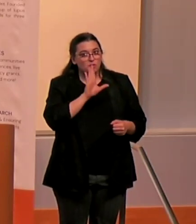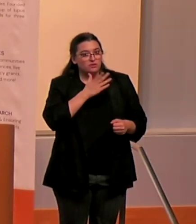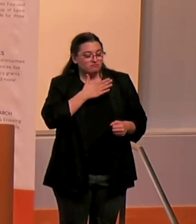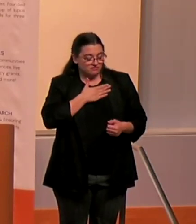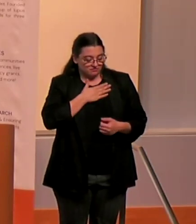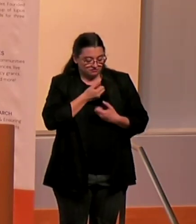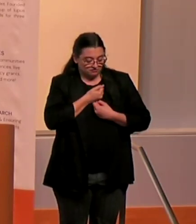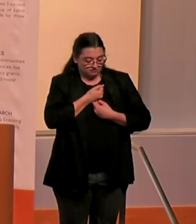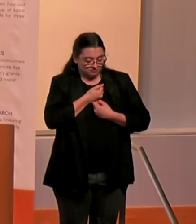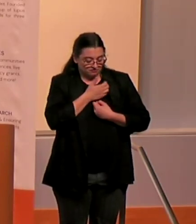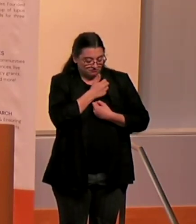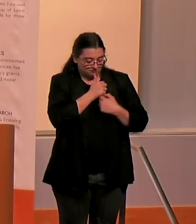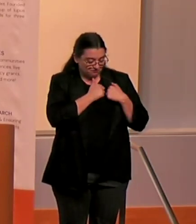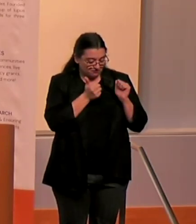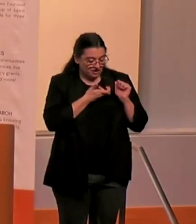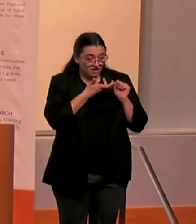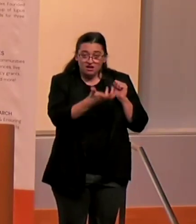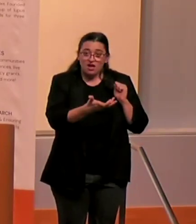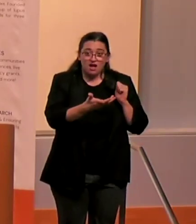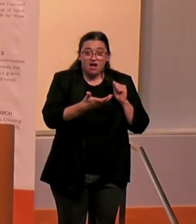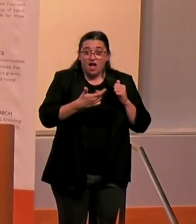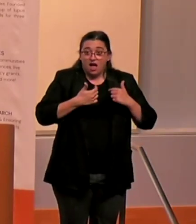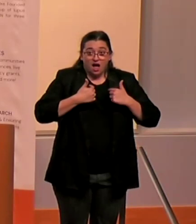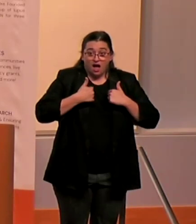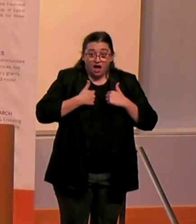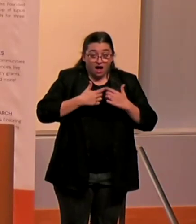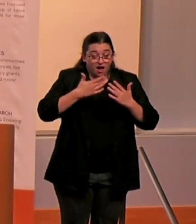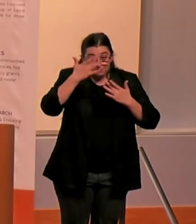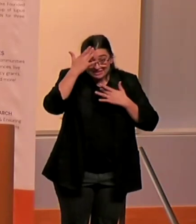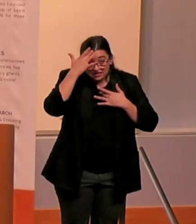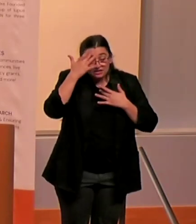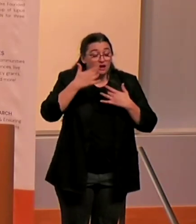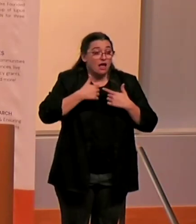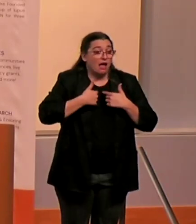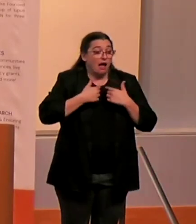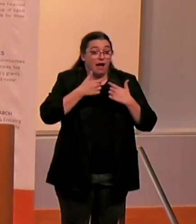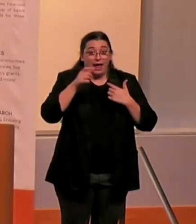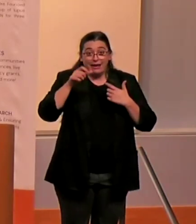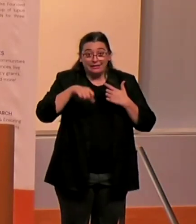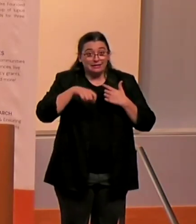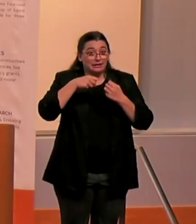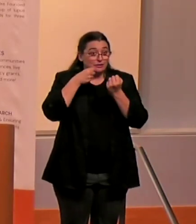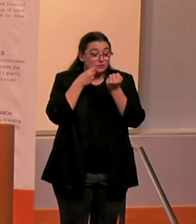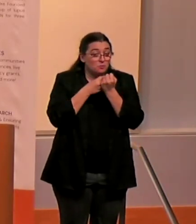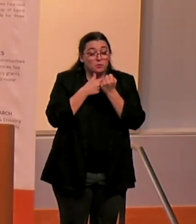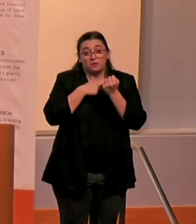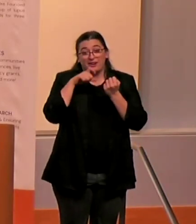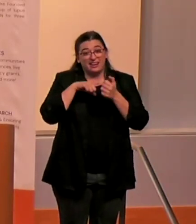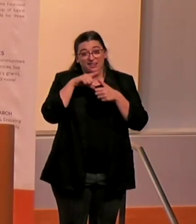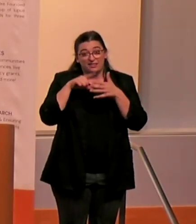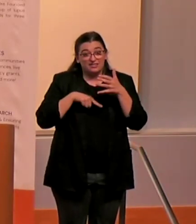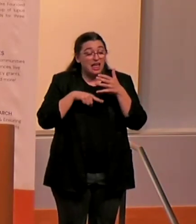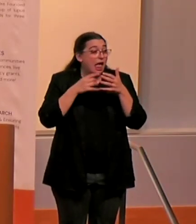I can't partake, or I would love to, but I'm feeling this. And if they don't understand, I mean, there's